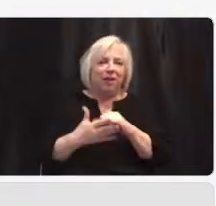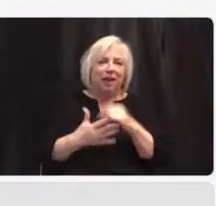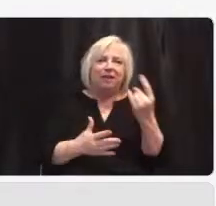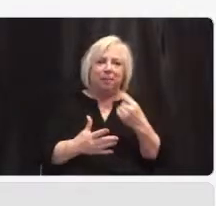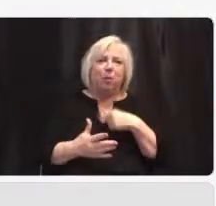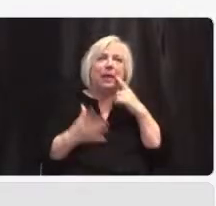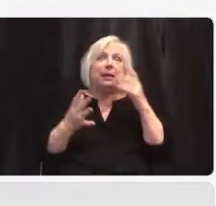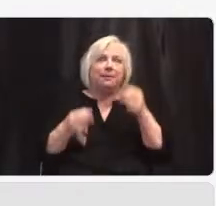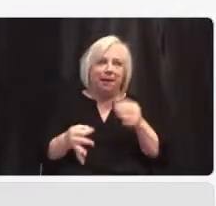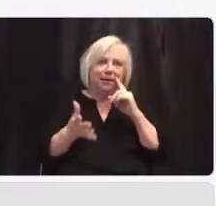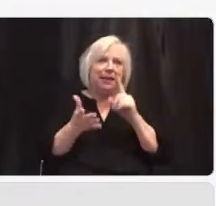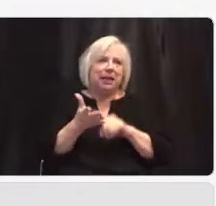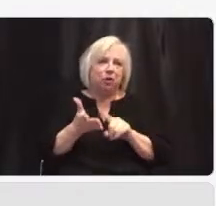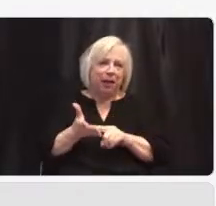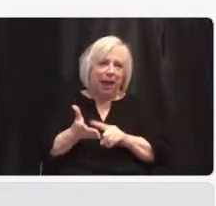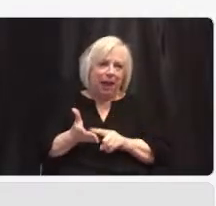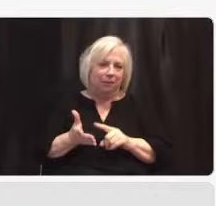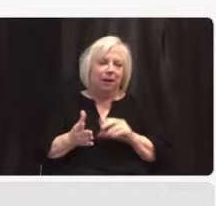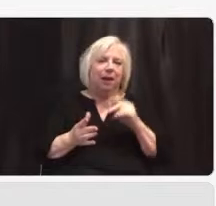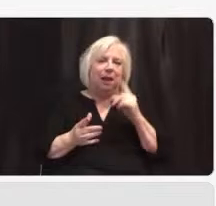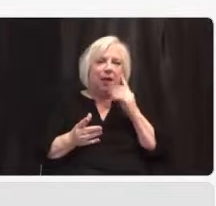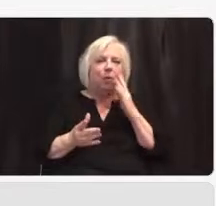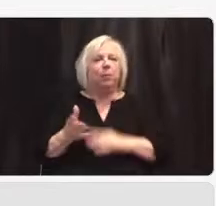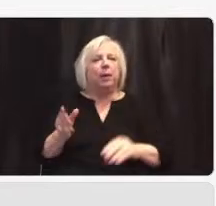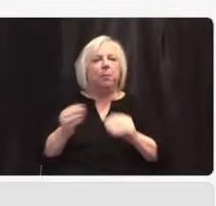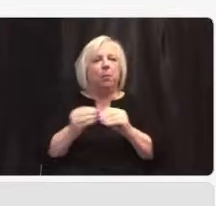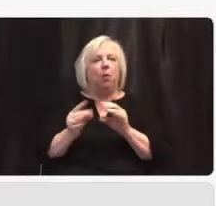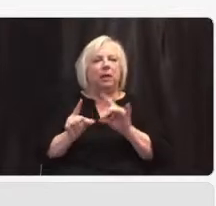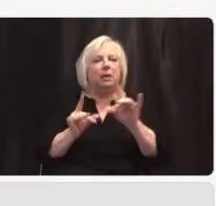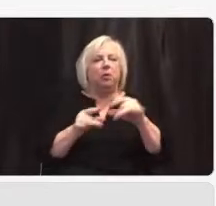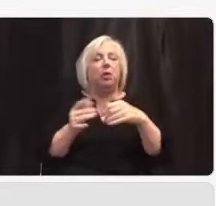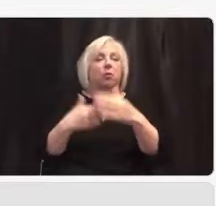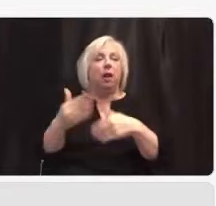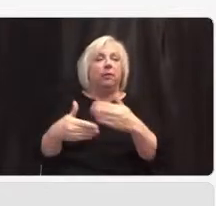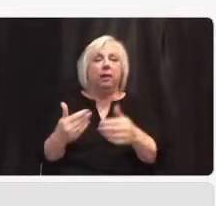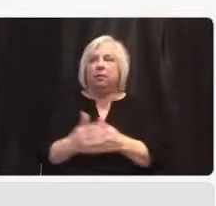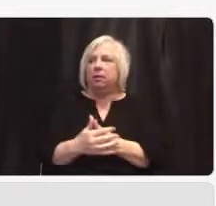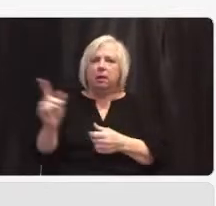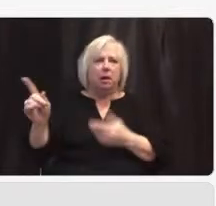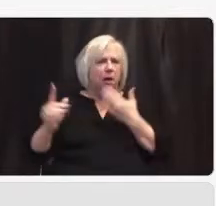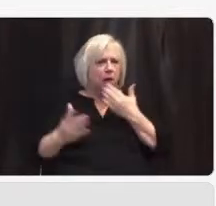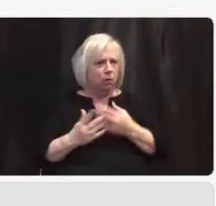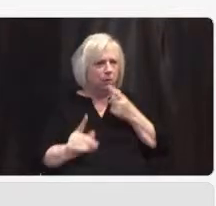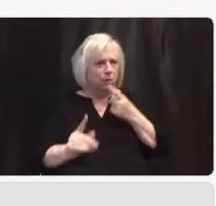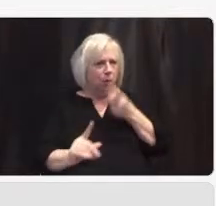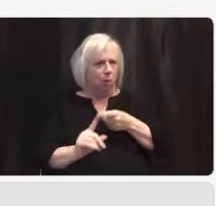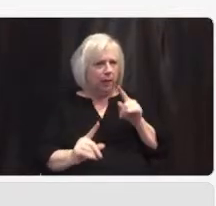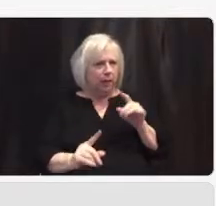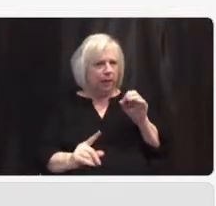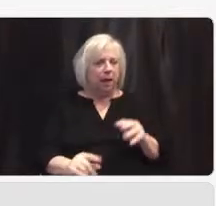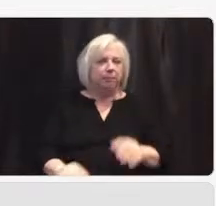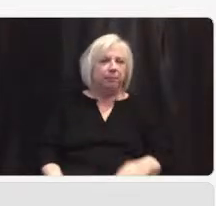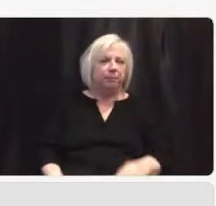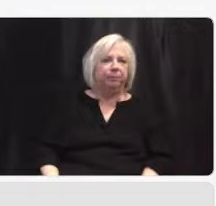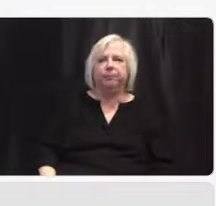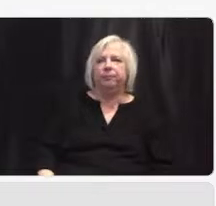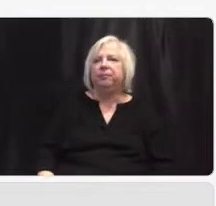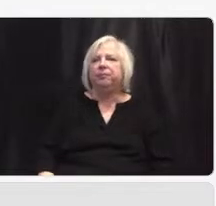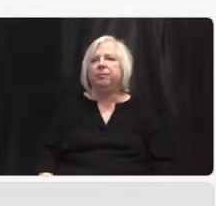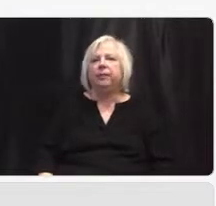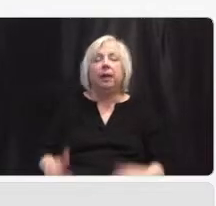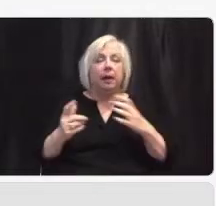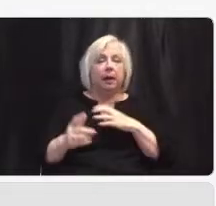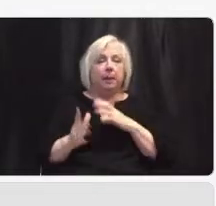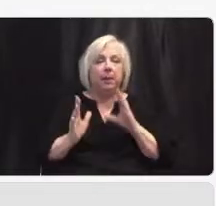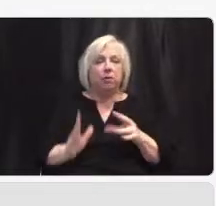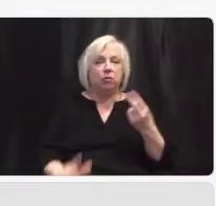can definitely look at, and I think it could be a smoother process. Good point, Todd. Yes, sir. Commissioner Hodges, and I